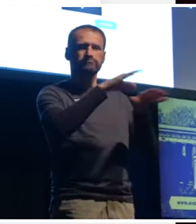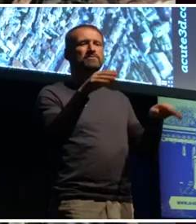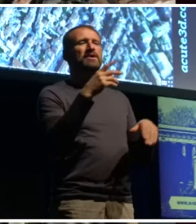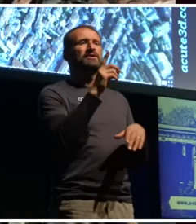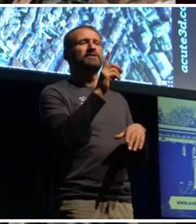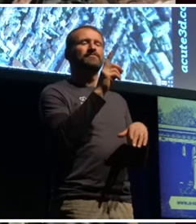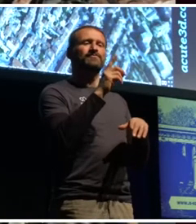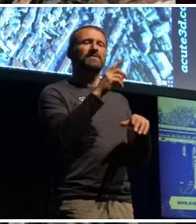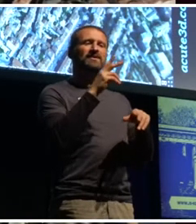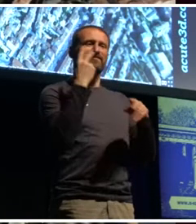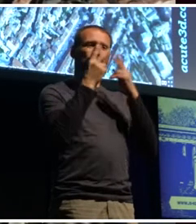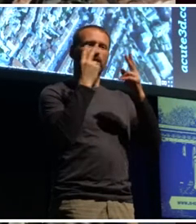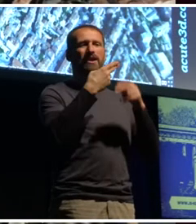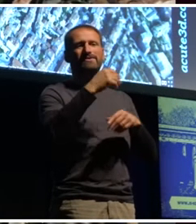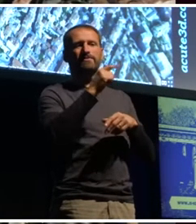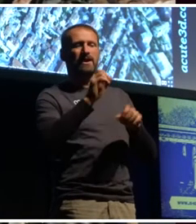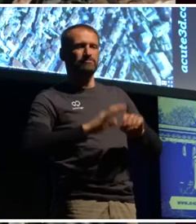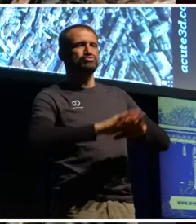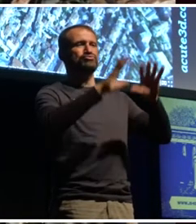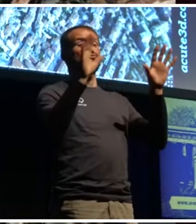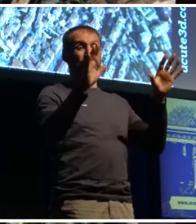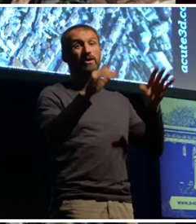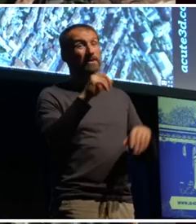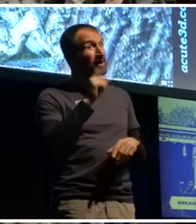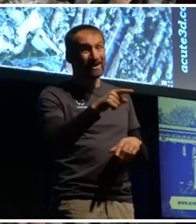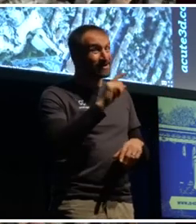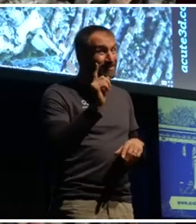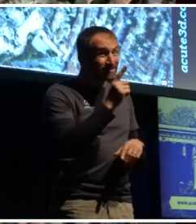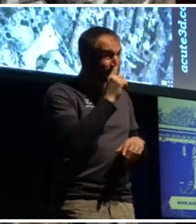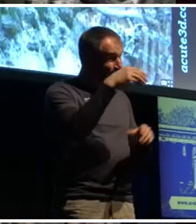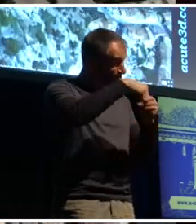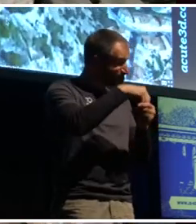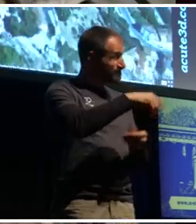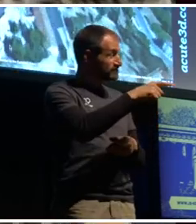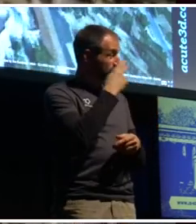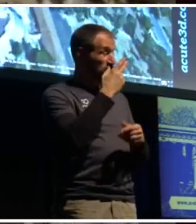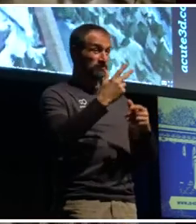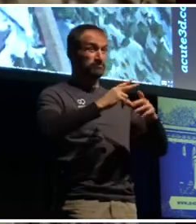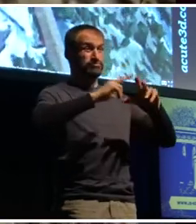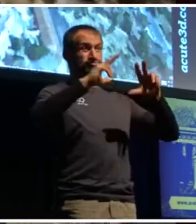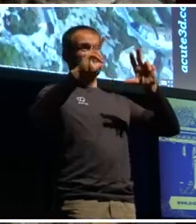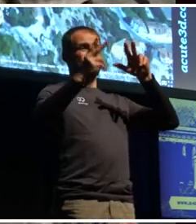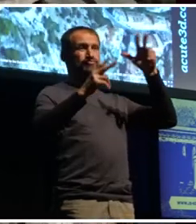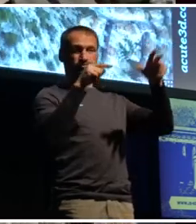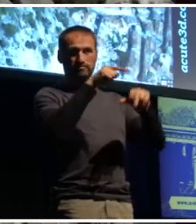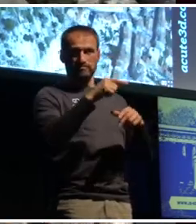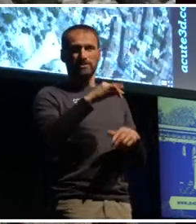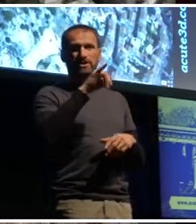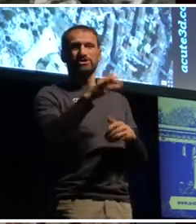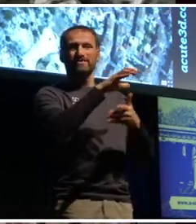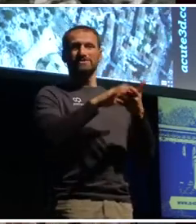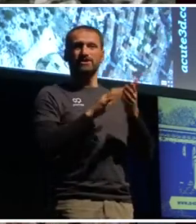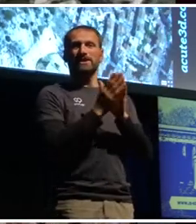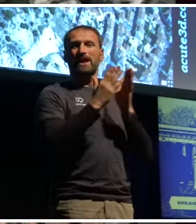site. But it's not just for fun. WebGL can be used to create things like this. This was made using the JavaScript library Cesium and Bing